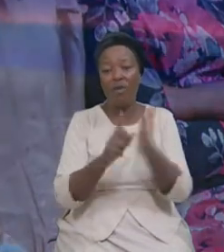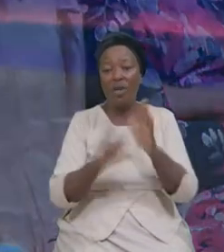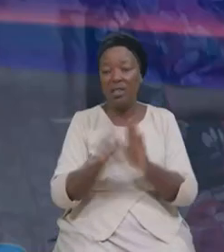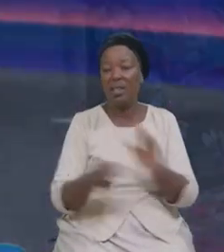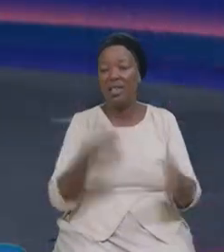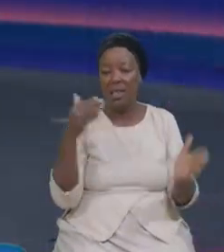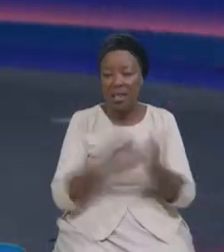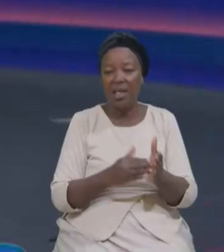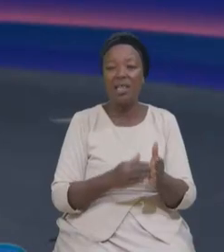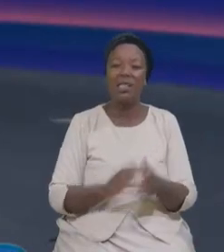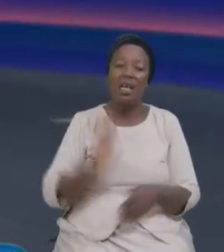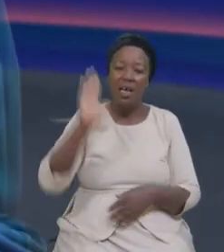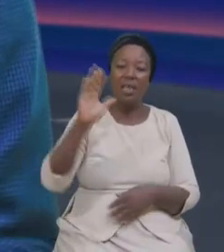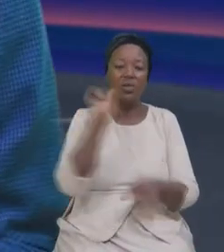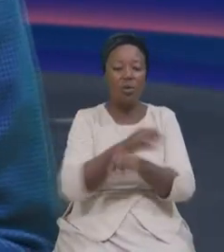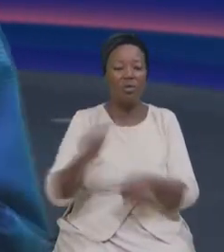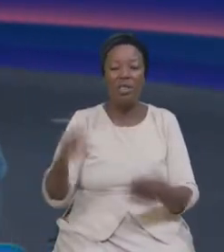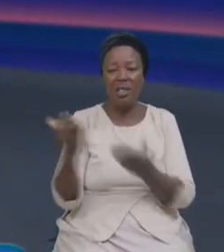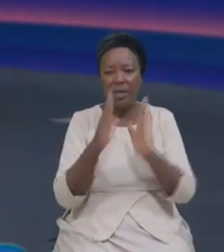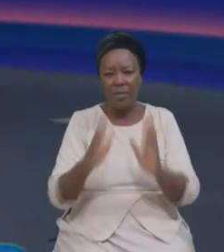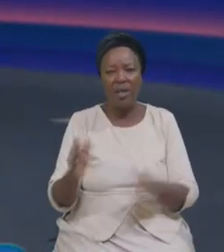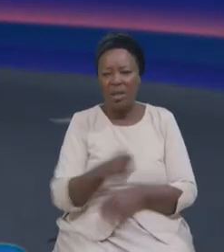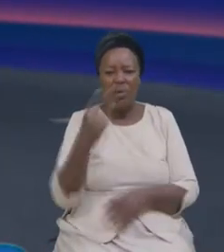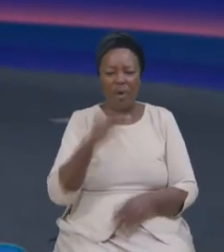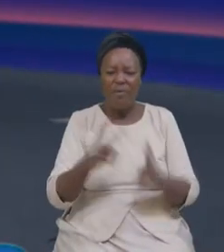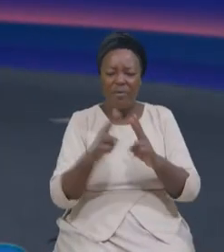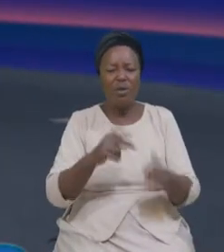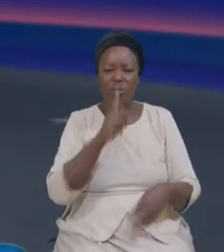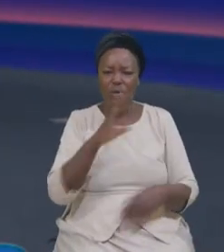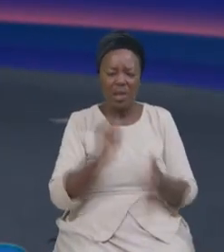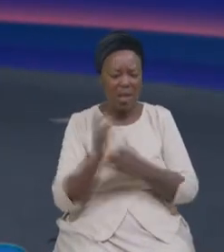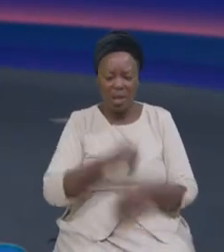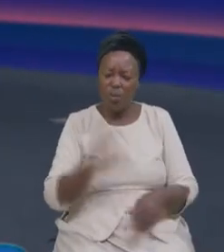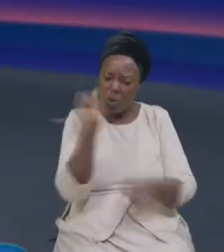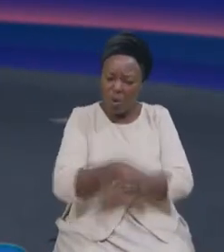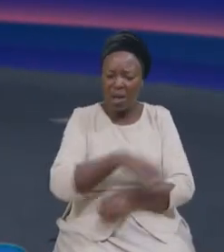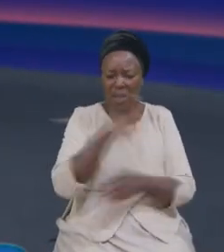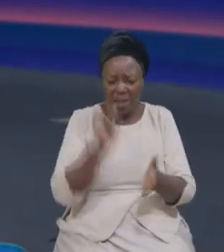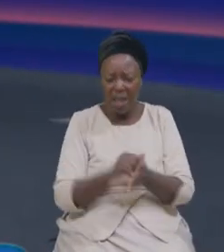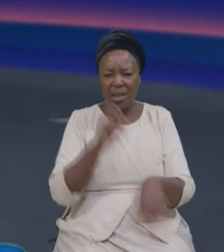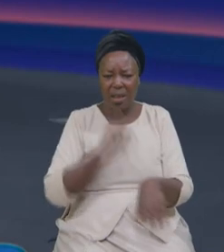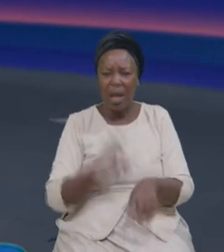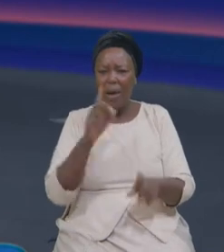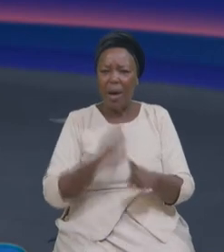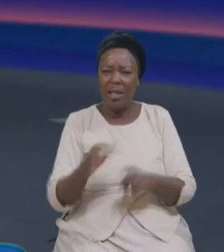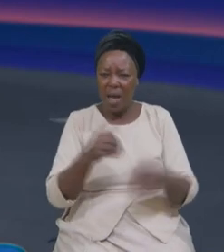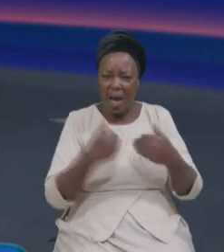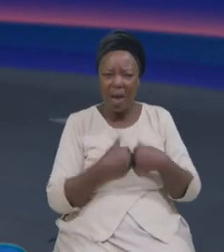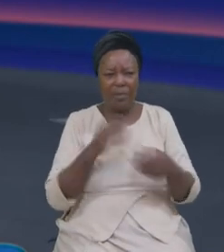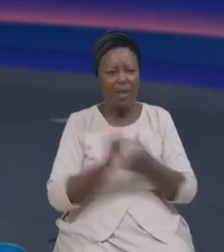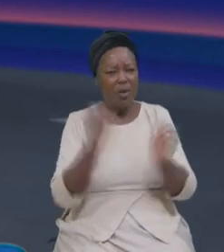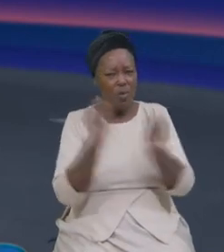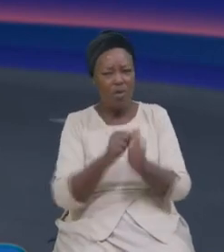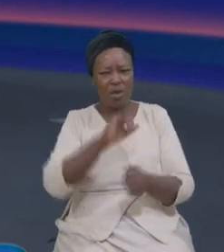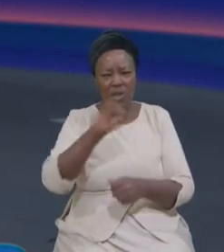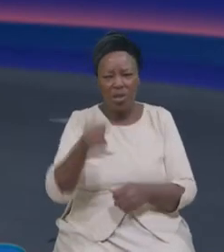to bring Jehoshaphat down. They were very sure the history and the destiny of Jehoshaphat